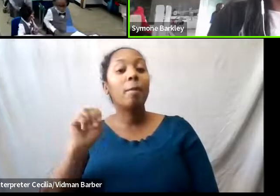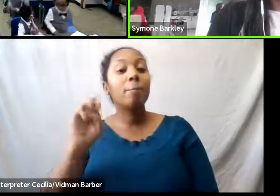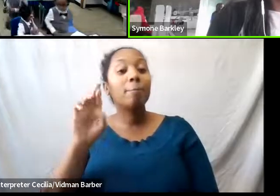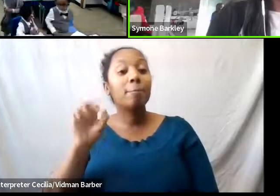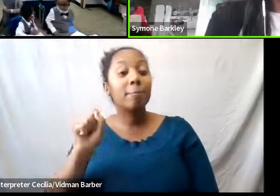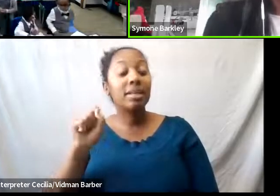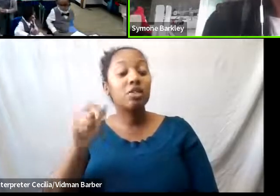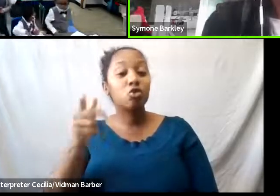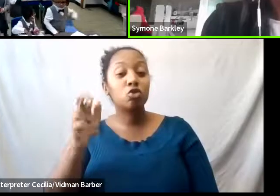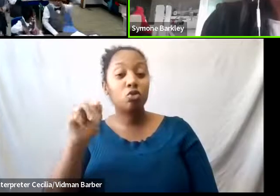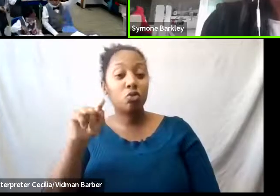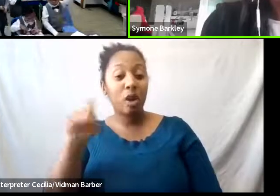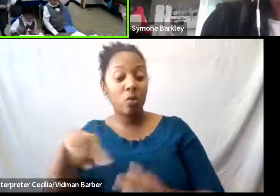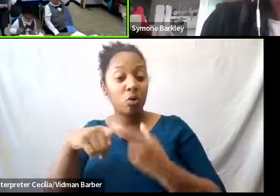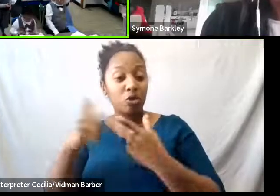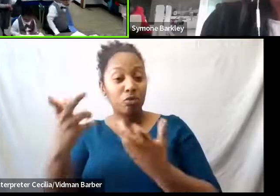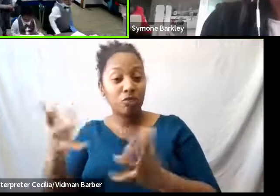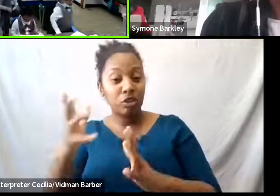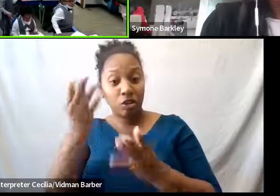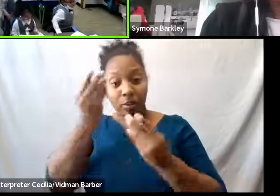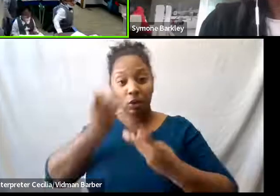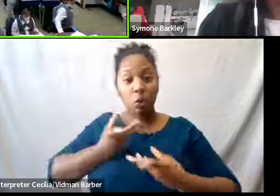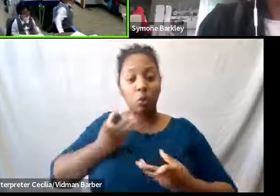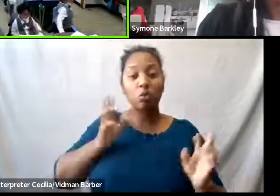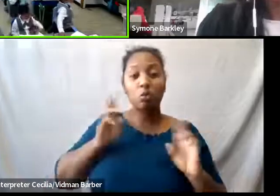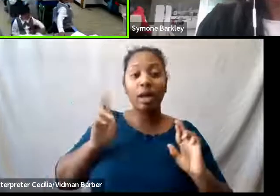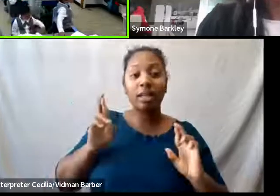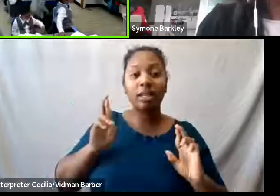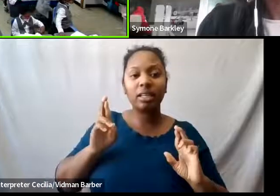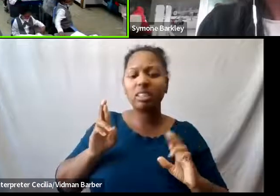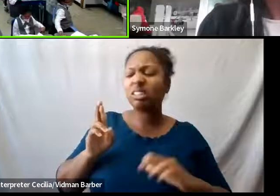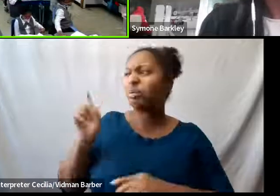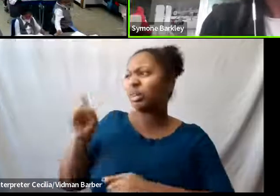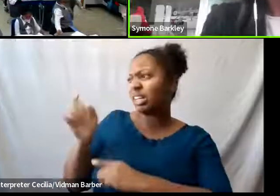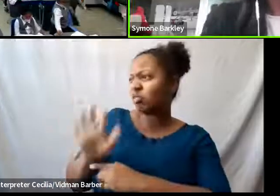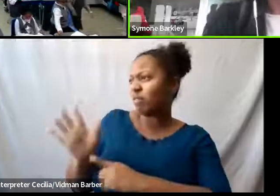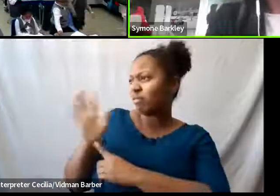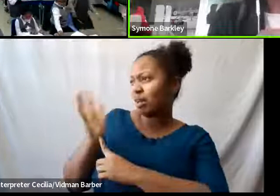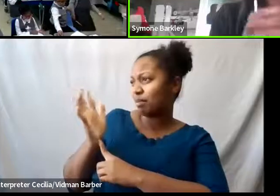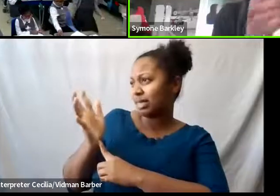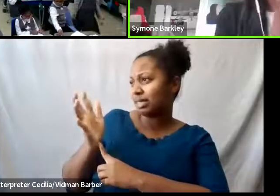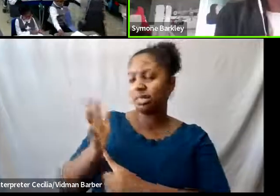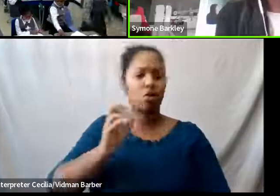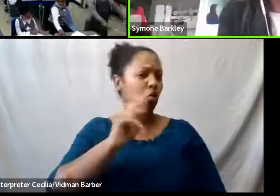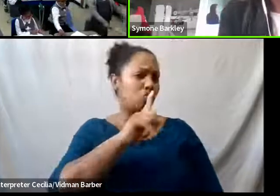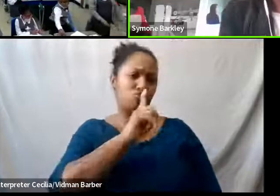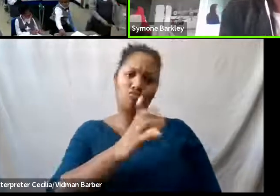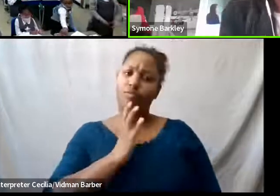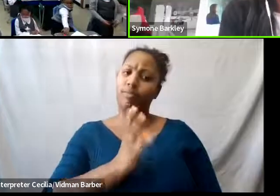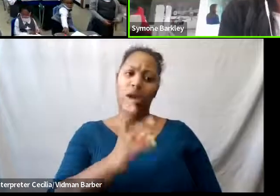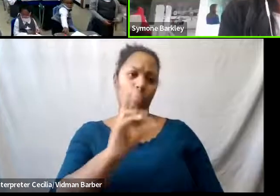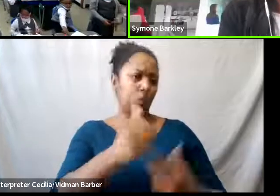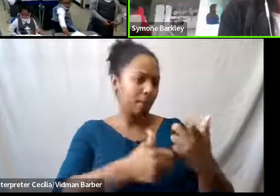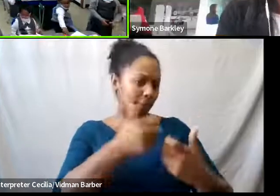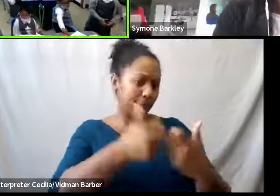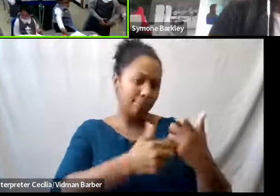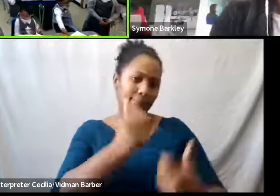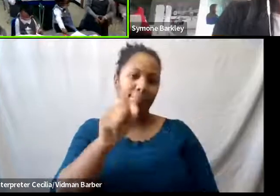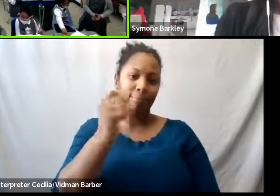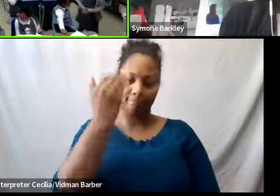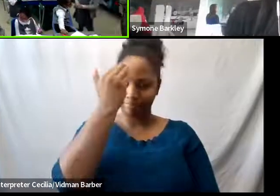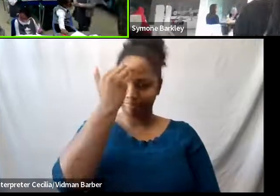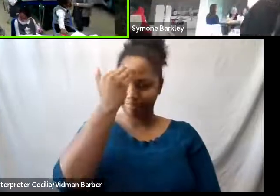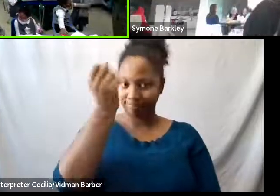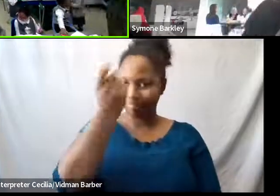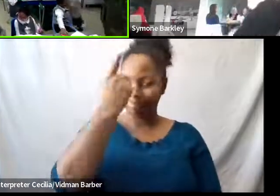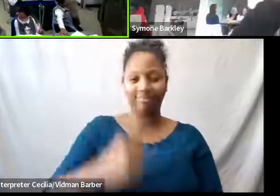camera when you feel they're ready. Yeah, we're gonna take like 5 more minutes. Okay, 5 more minutes. That's fine. Yep, I know.